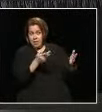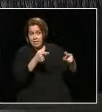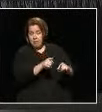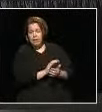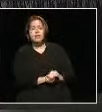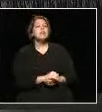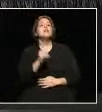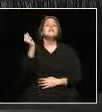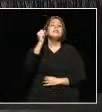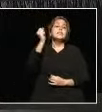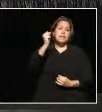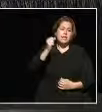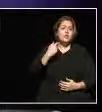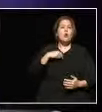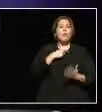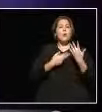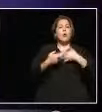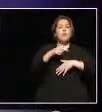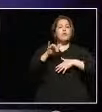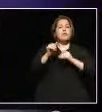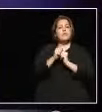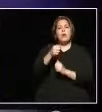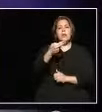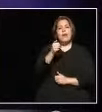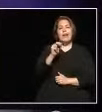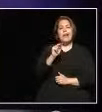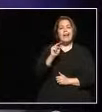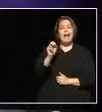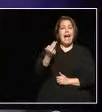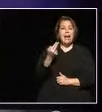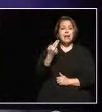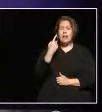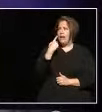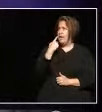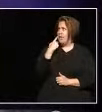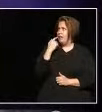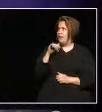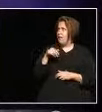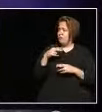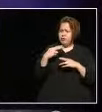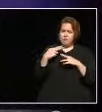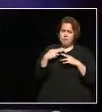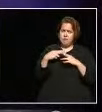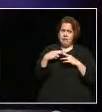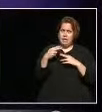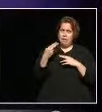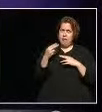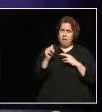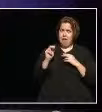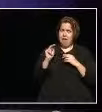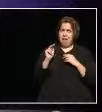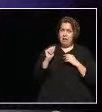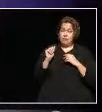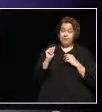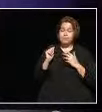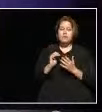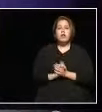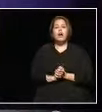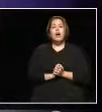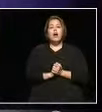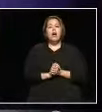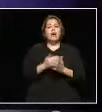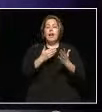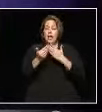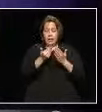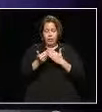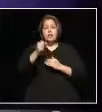now? Yeah, so we went through this with Hurricane Hannah. I believe that was the name of the previous hurricane. At